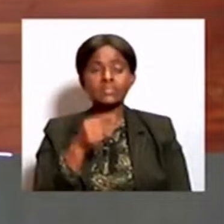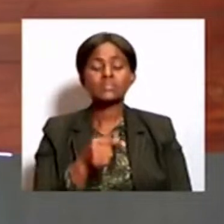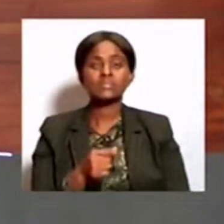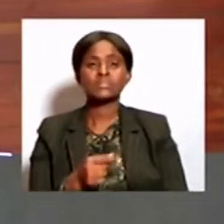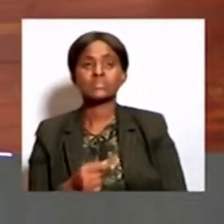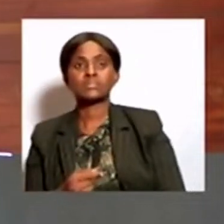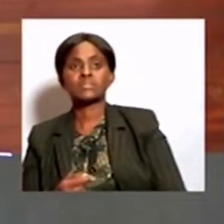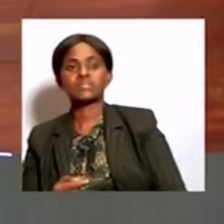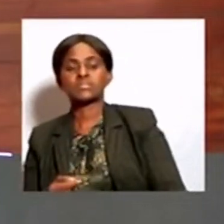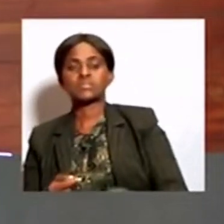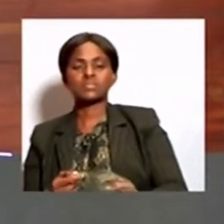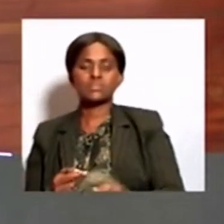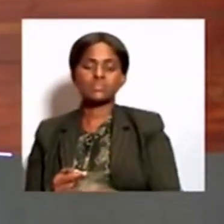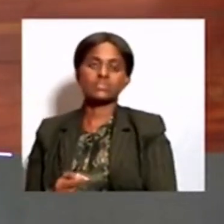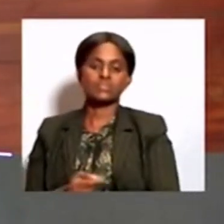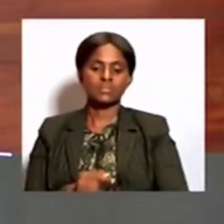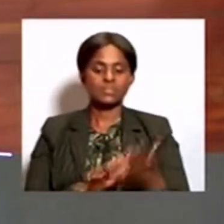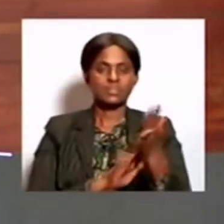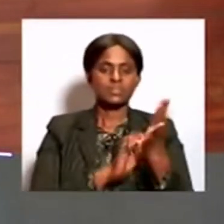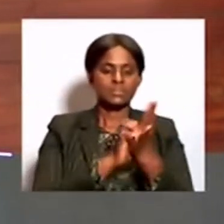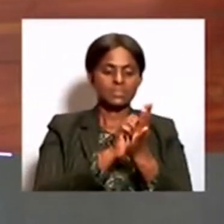Cancer.